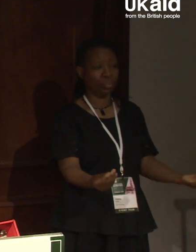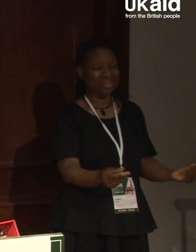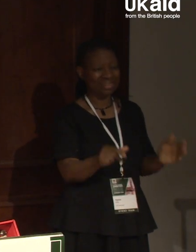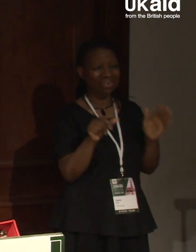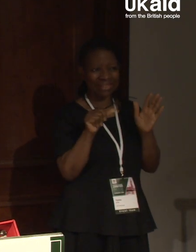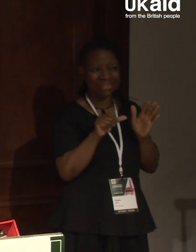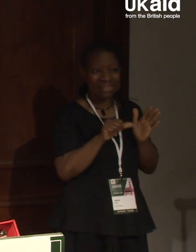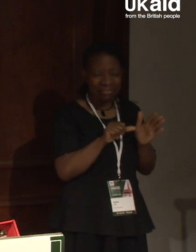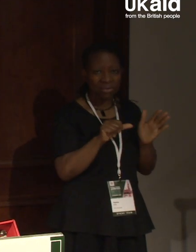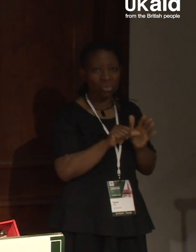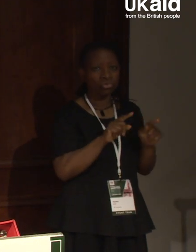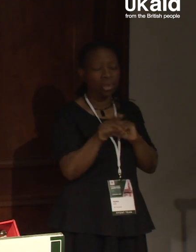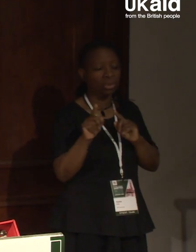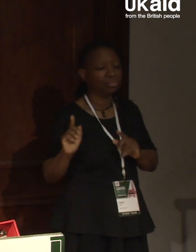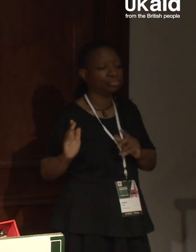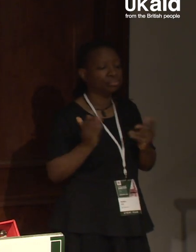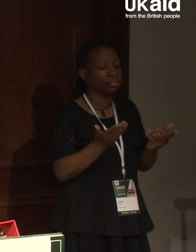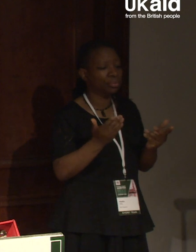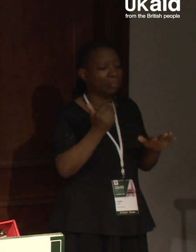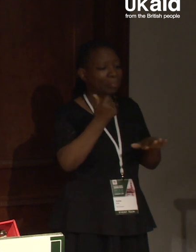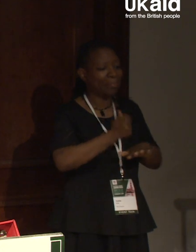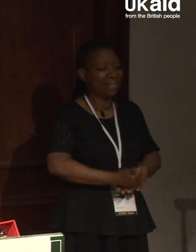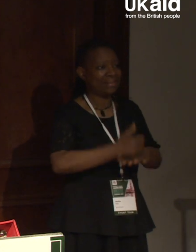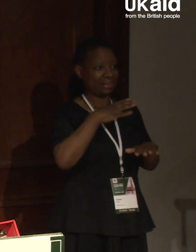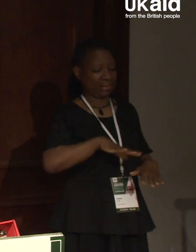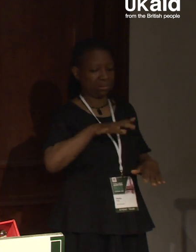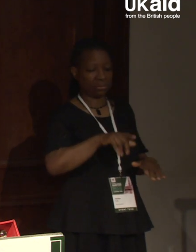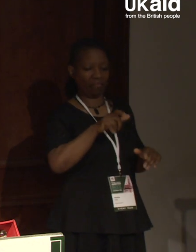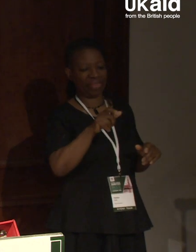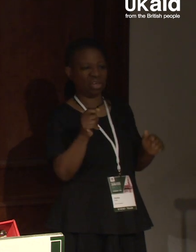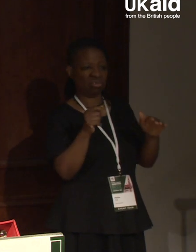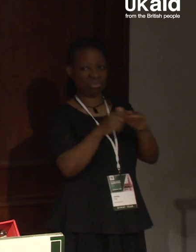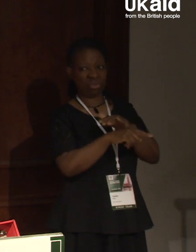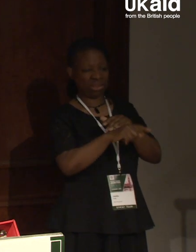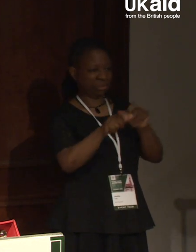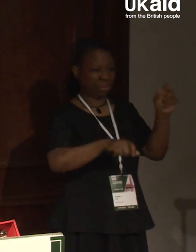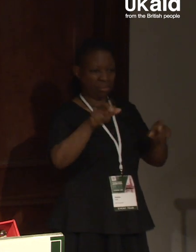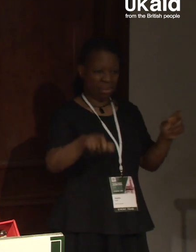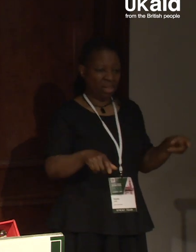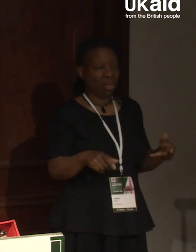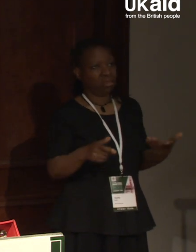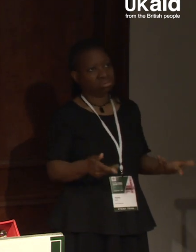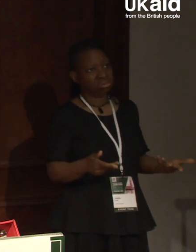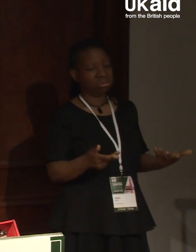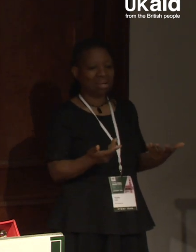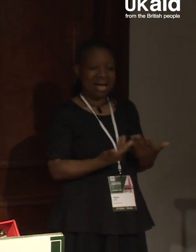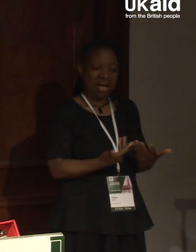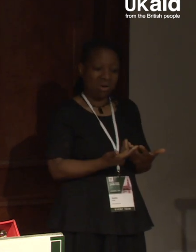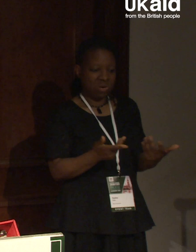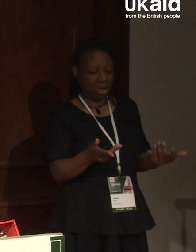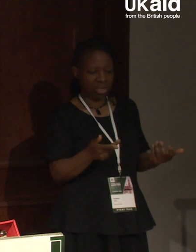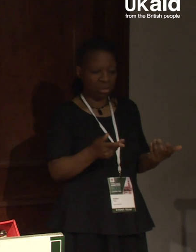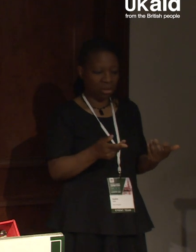difficult to provide the basic needs of the refugees in Zaatari before you even begin to think about how you could provide irrigation for